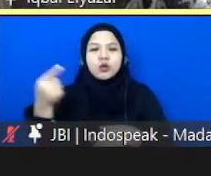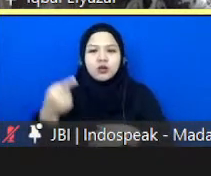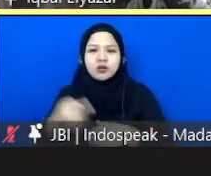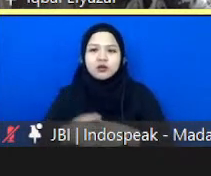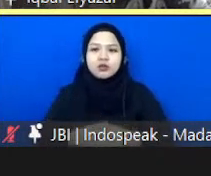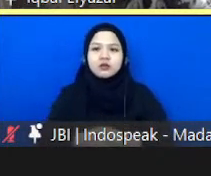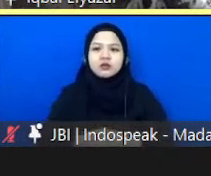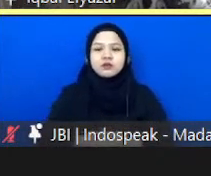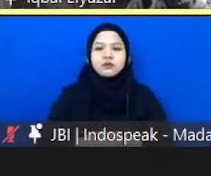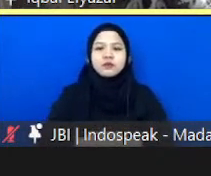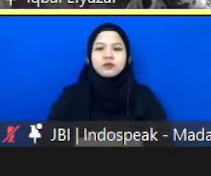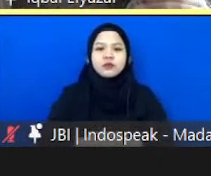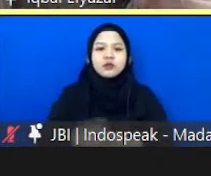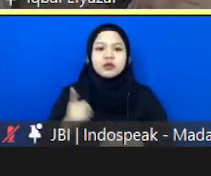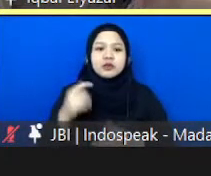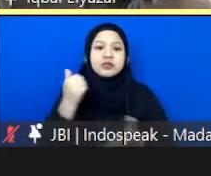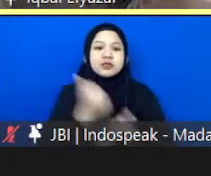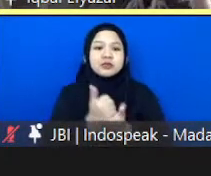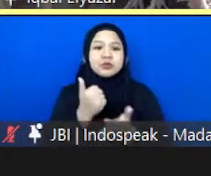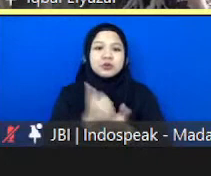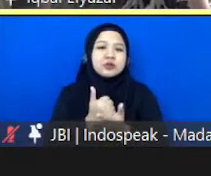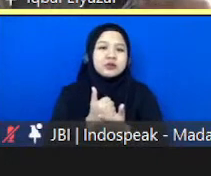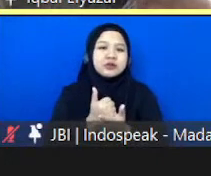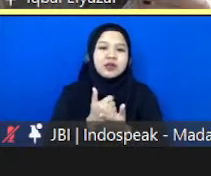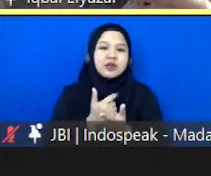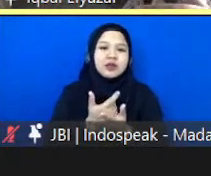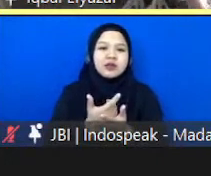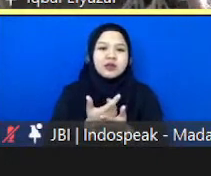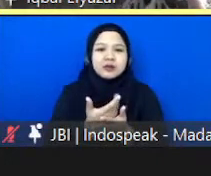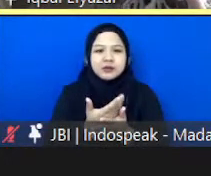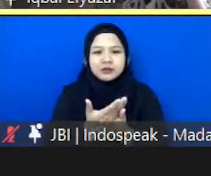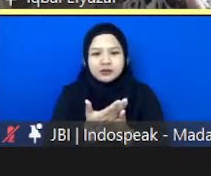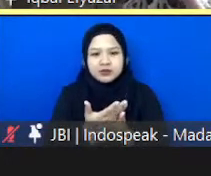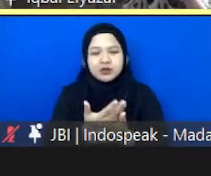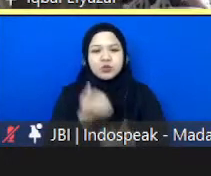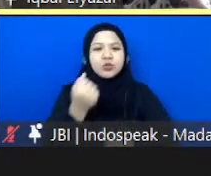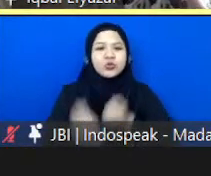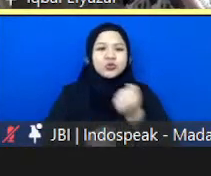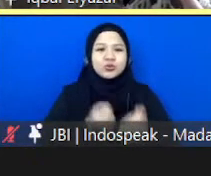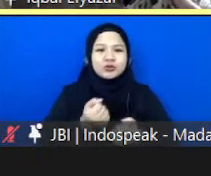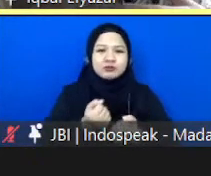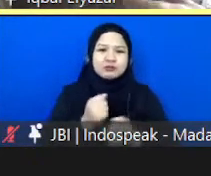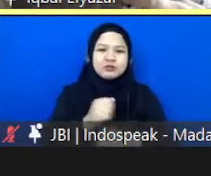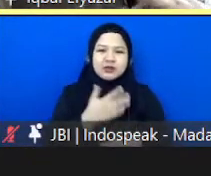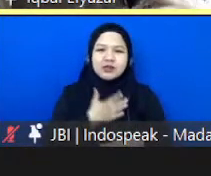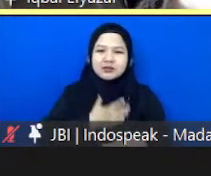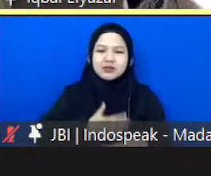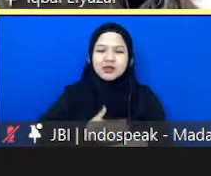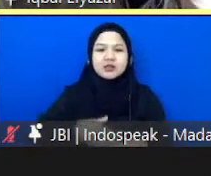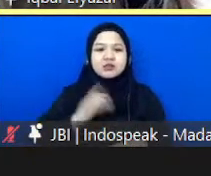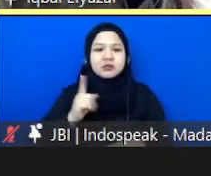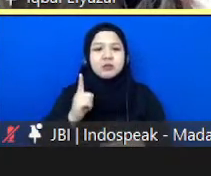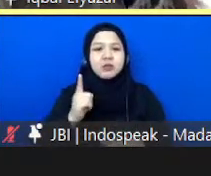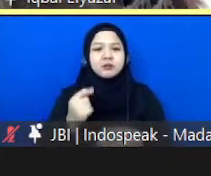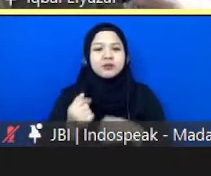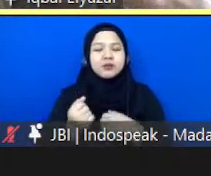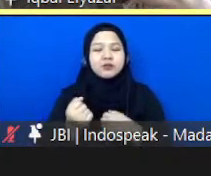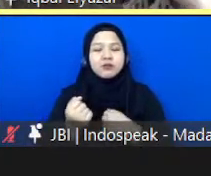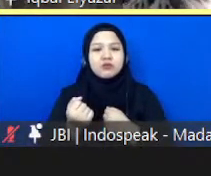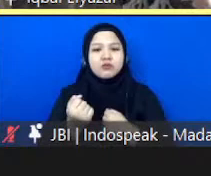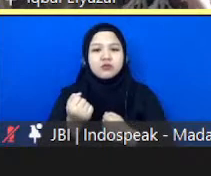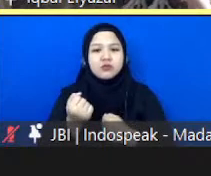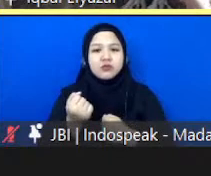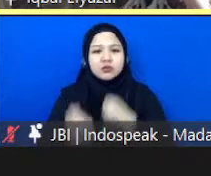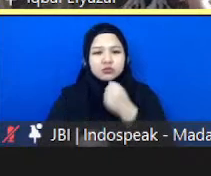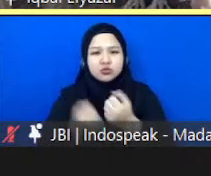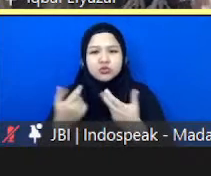It's a pity actually, because a lot of effort and a lot of people actually go to the field to collect